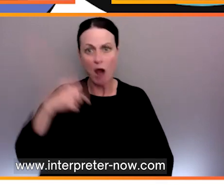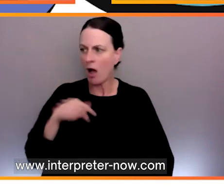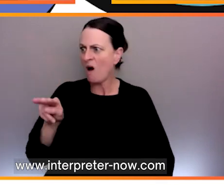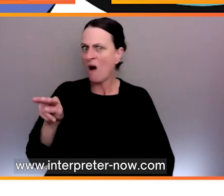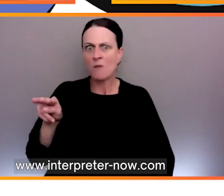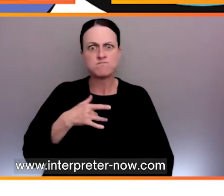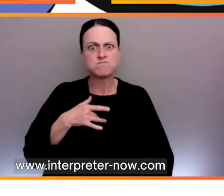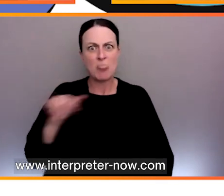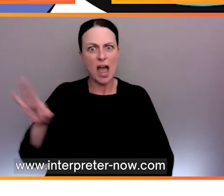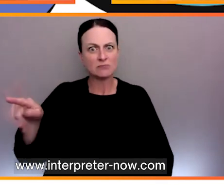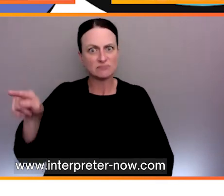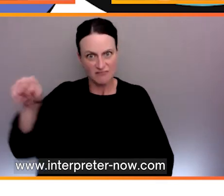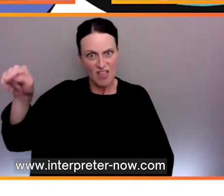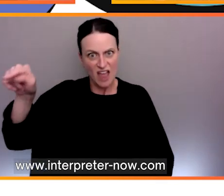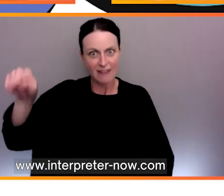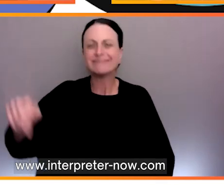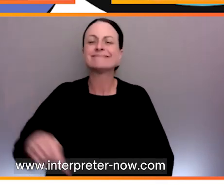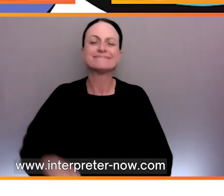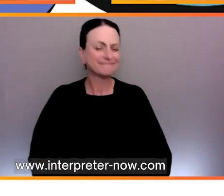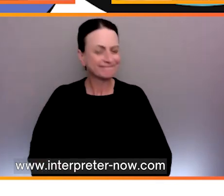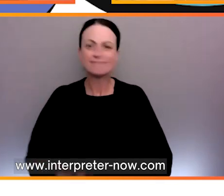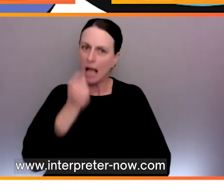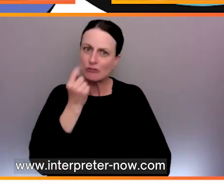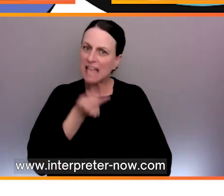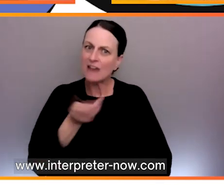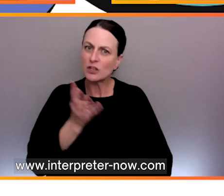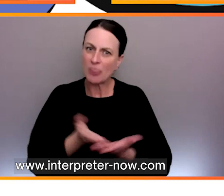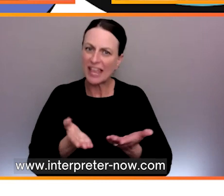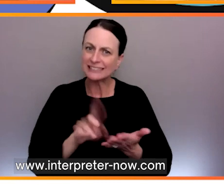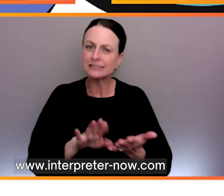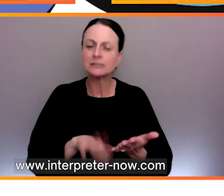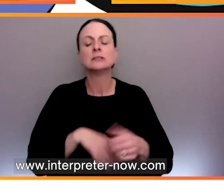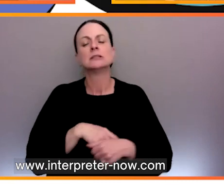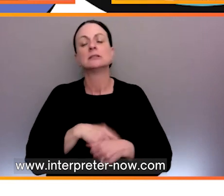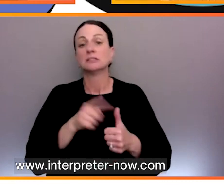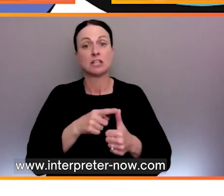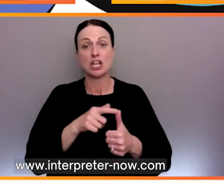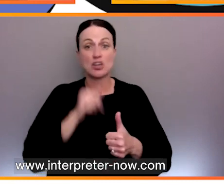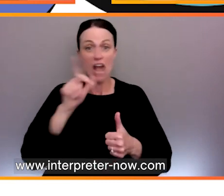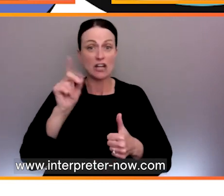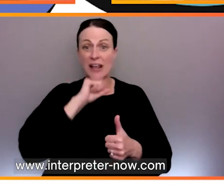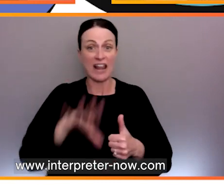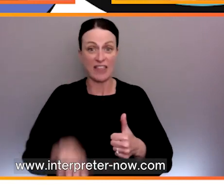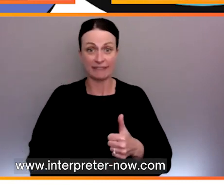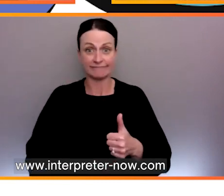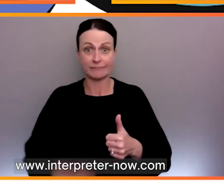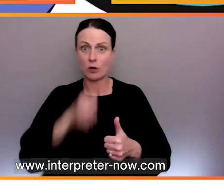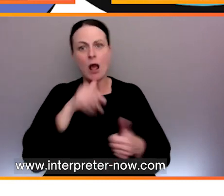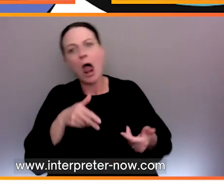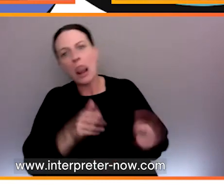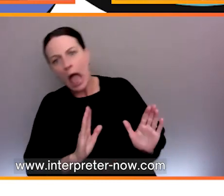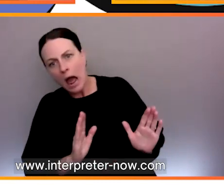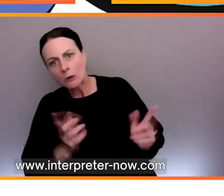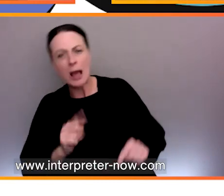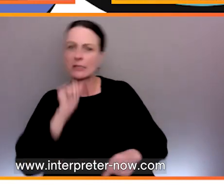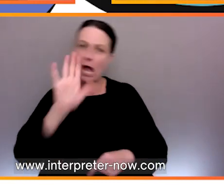is that you're not doing anything. You're not allowing something. It is not your fault that a bully has found